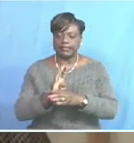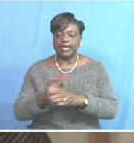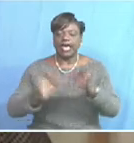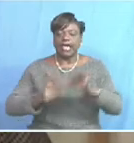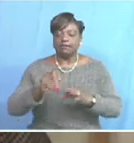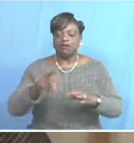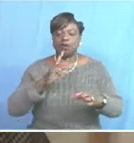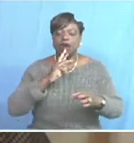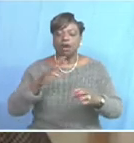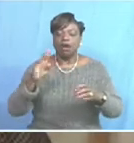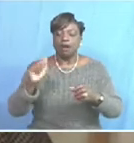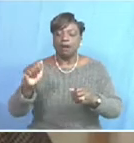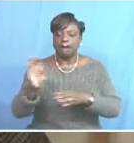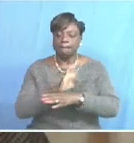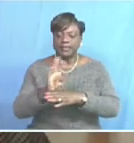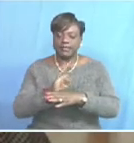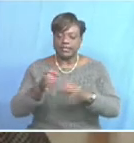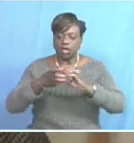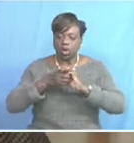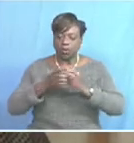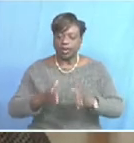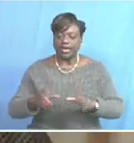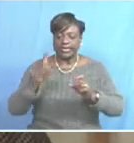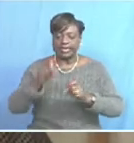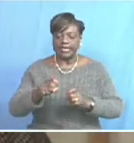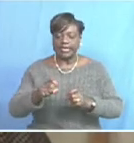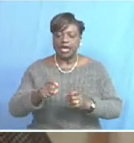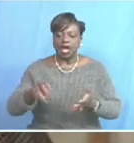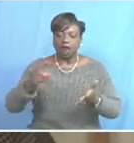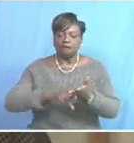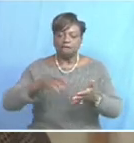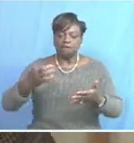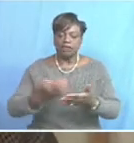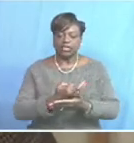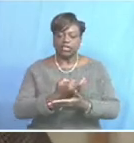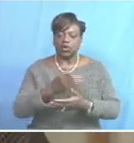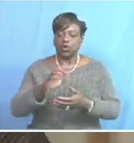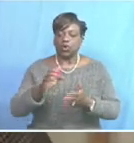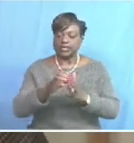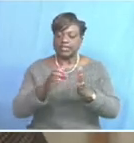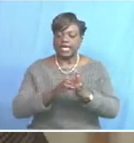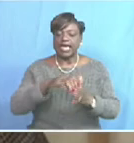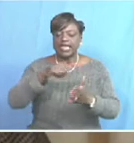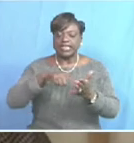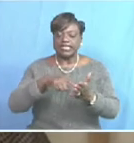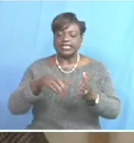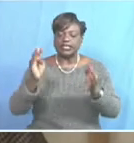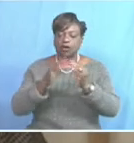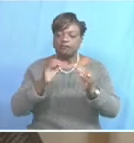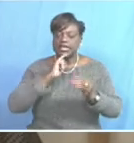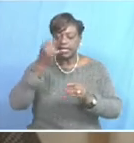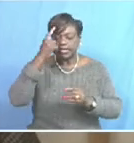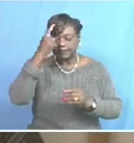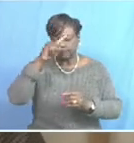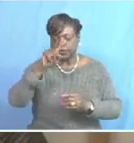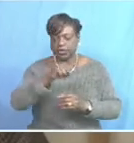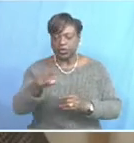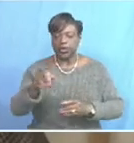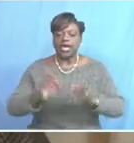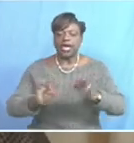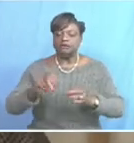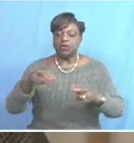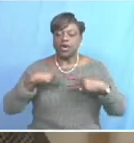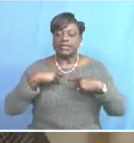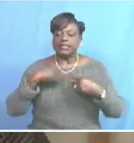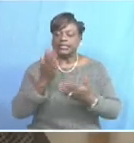are an existing business owner and need a refresher course, this conference is for you. Also, if you are someone new to